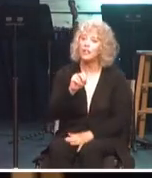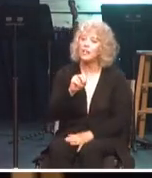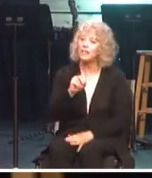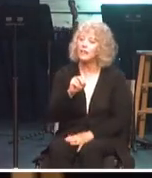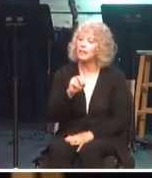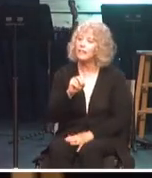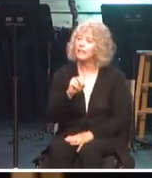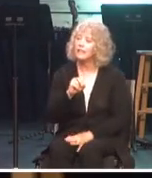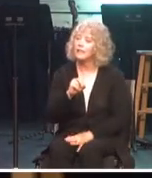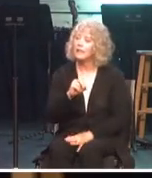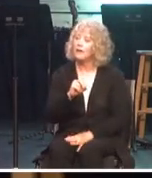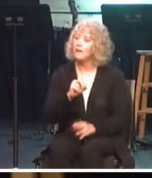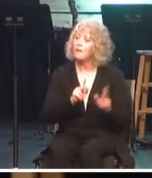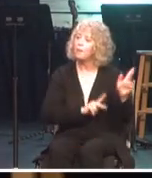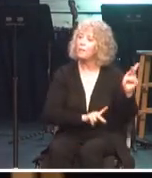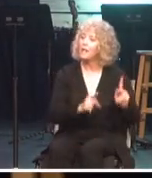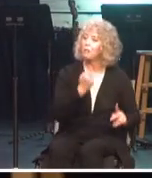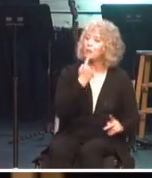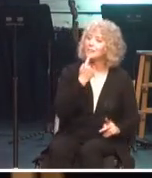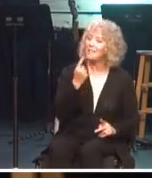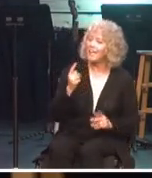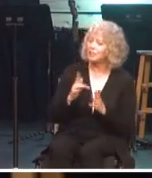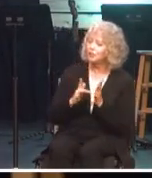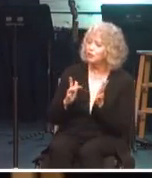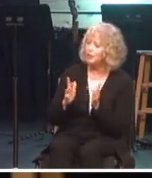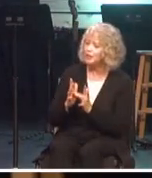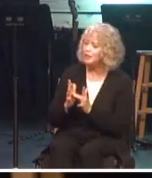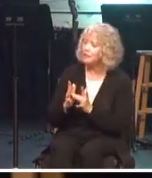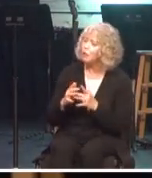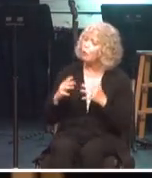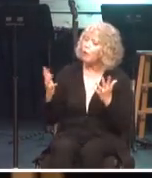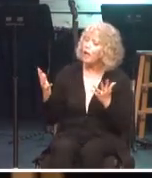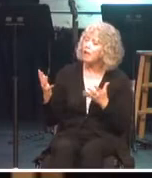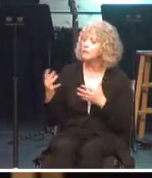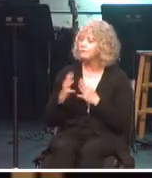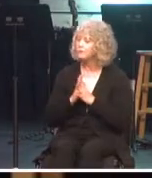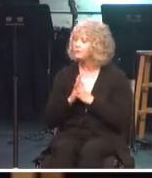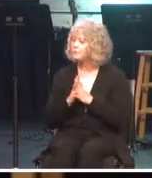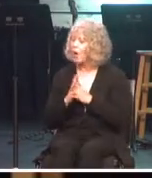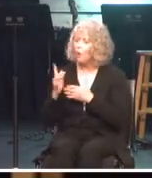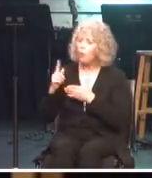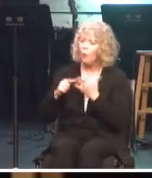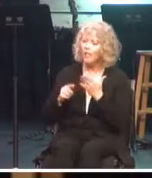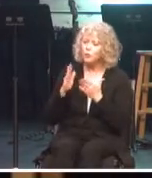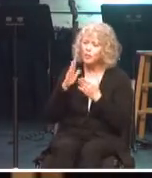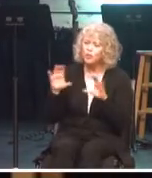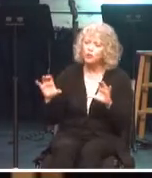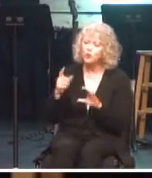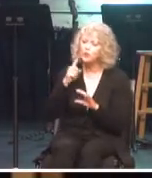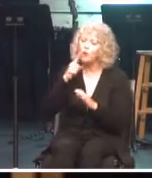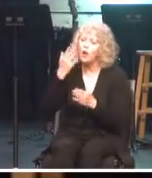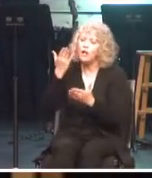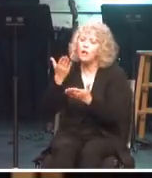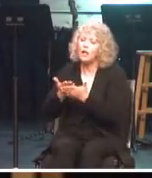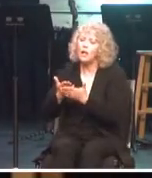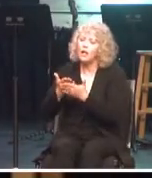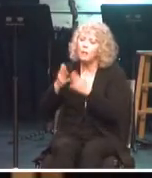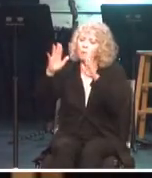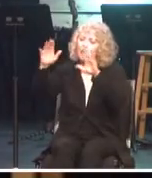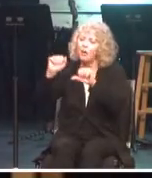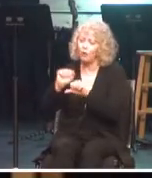Notice what they say in verse 30. So they said to him, what then do you do for a sign so that we may see and believe